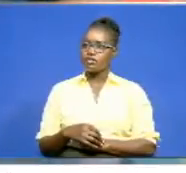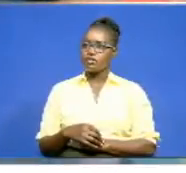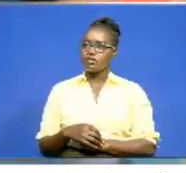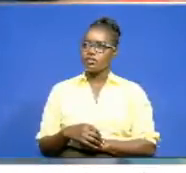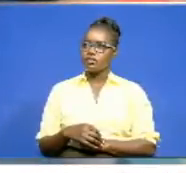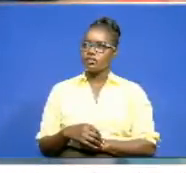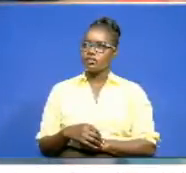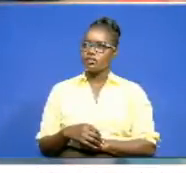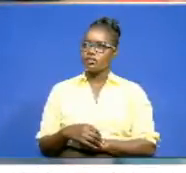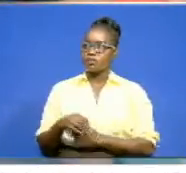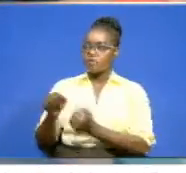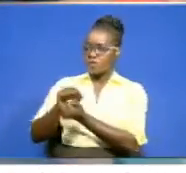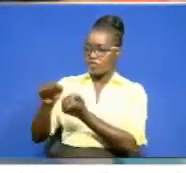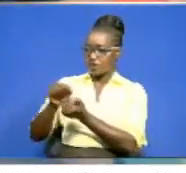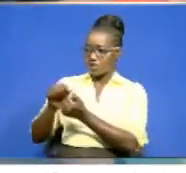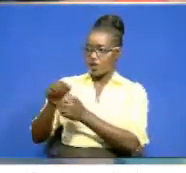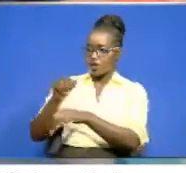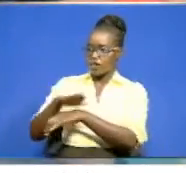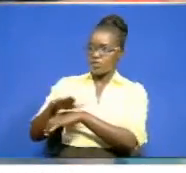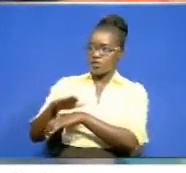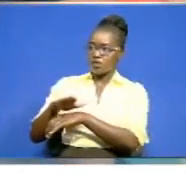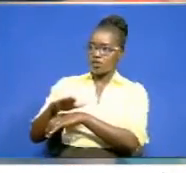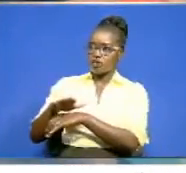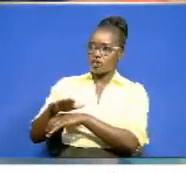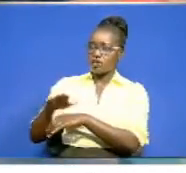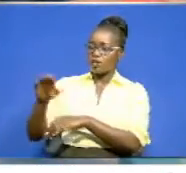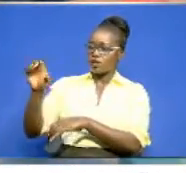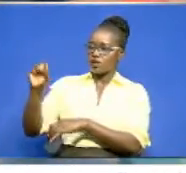On Friday, we lost to Senegal. Mm-hmm. To me,